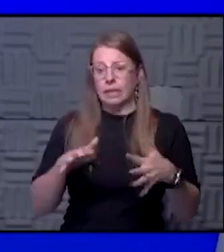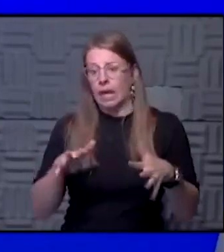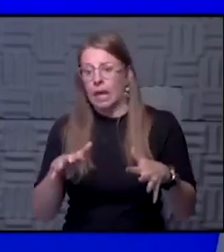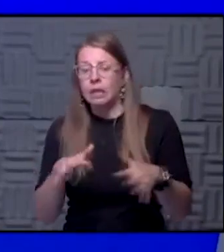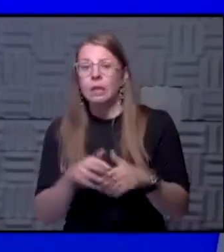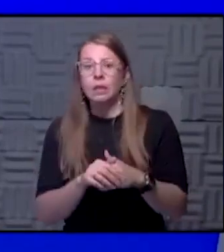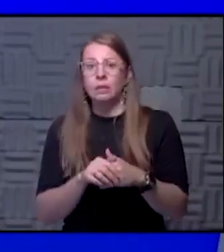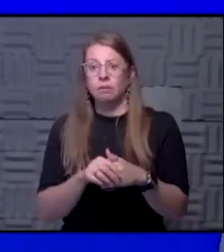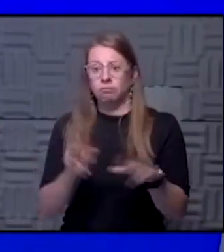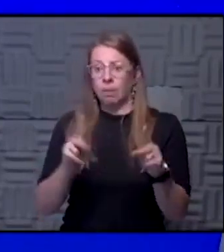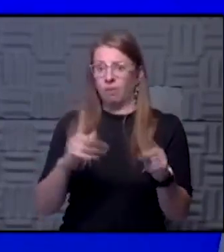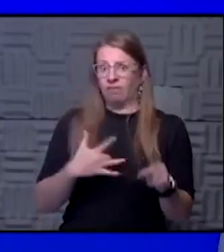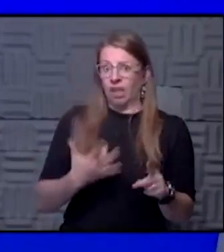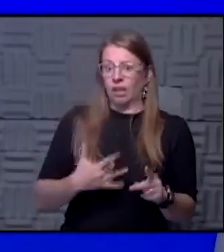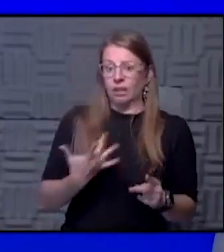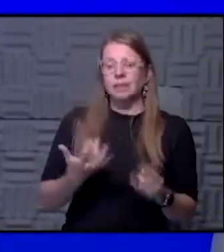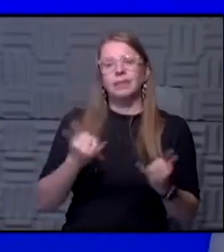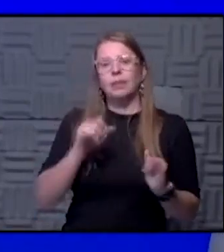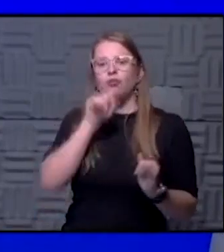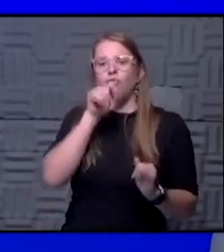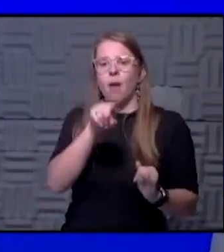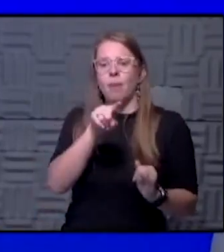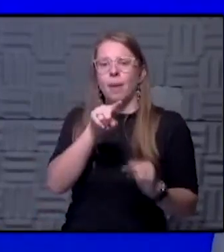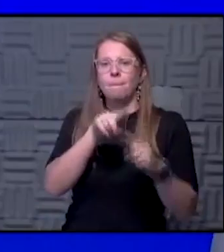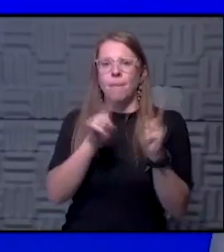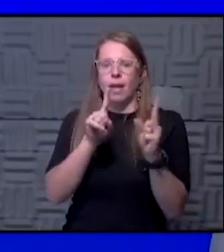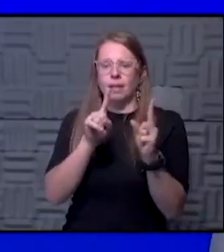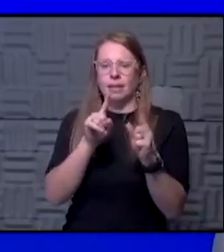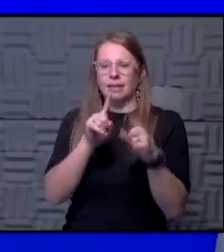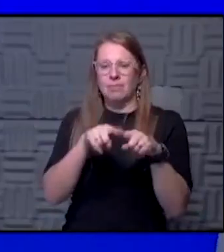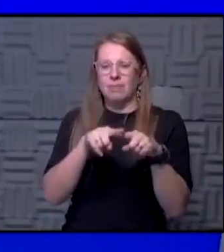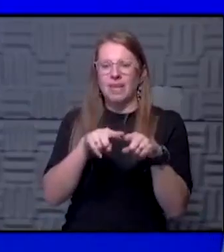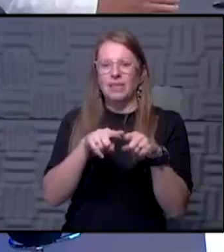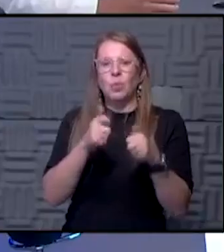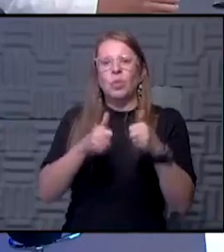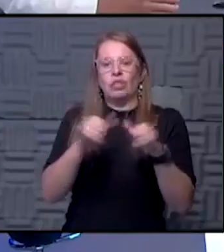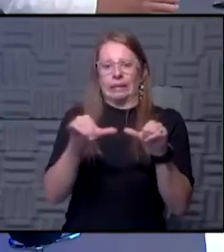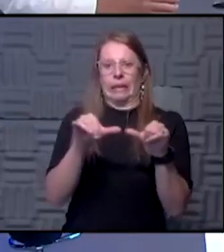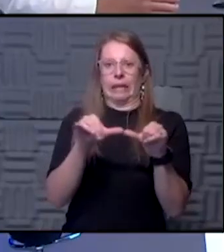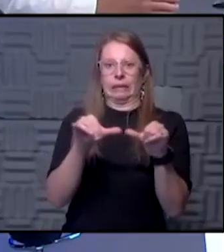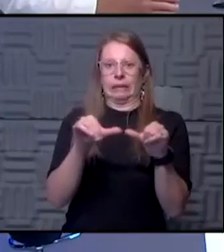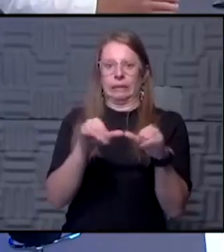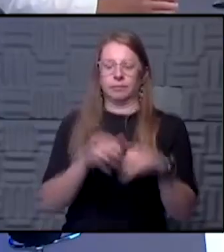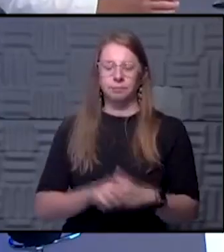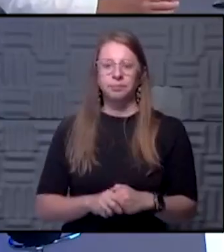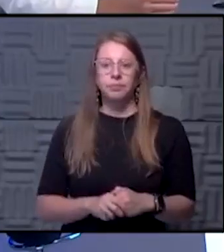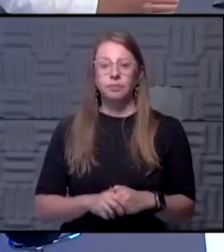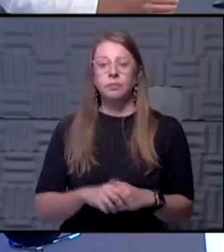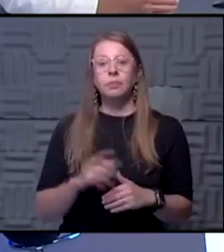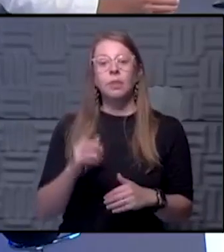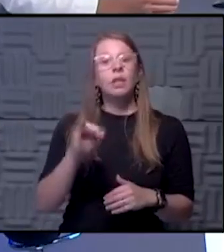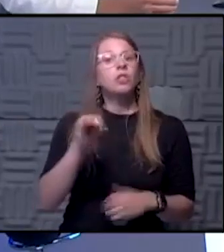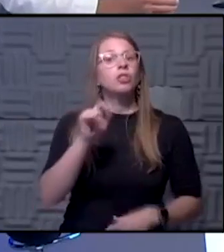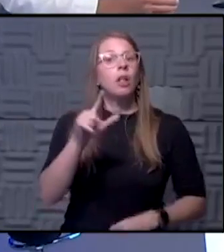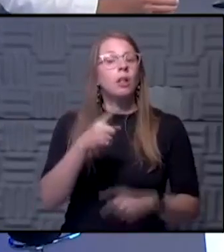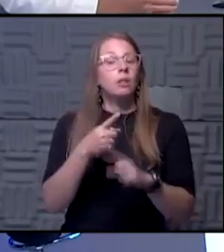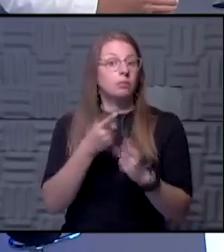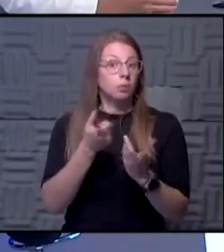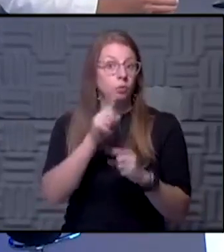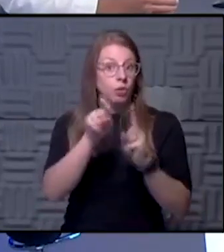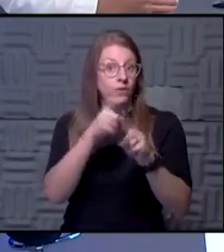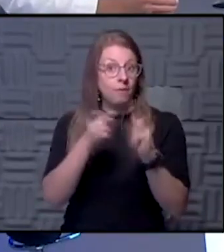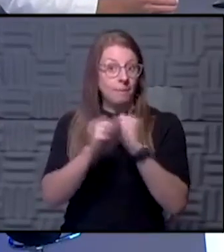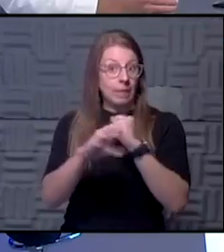anxiety. It still is the droplets. It just matters really what size they are. Yeah. Okay, Jill, let's see first if there are questions from the media this